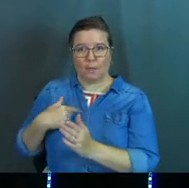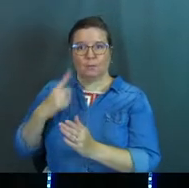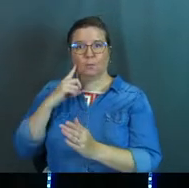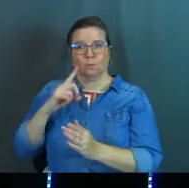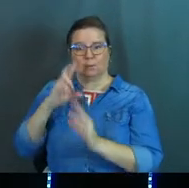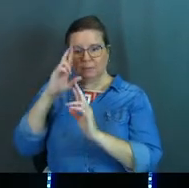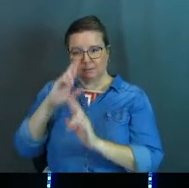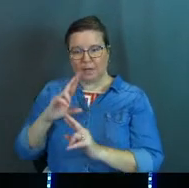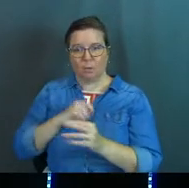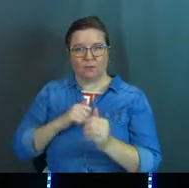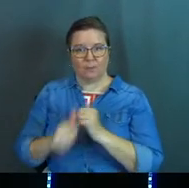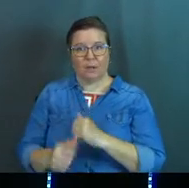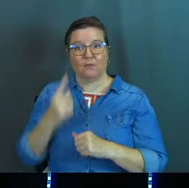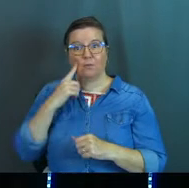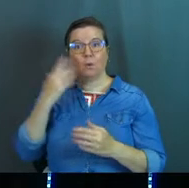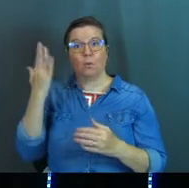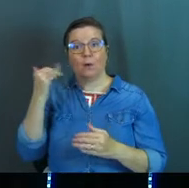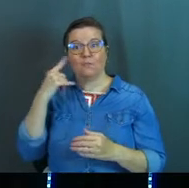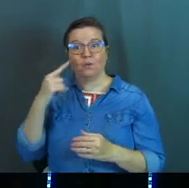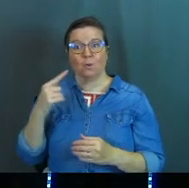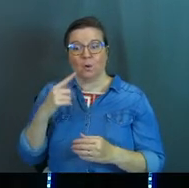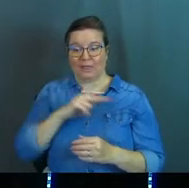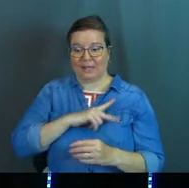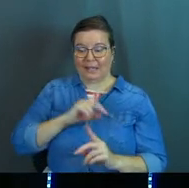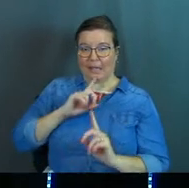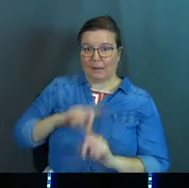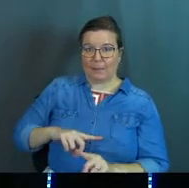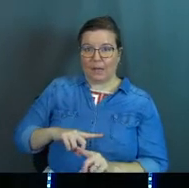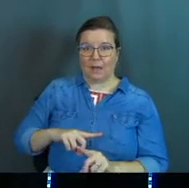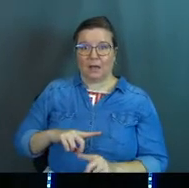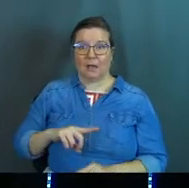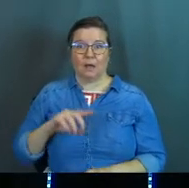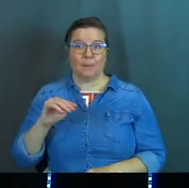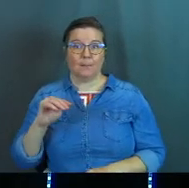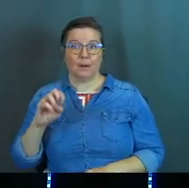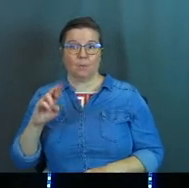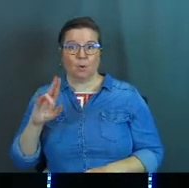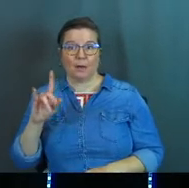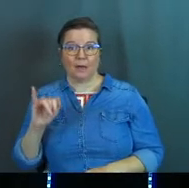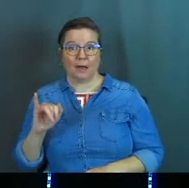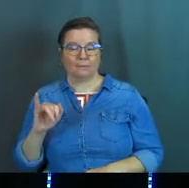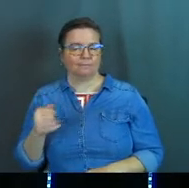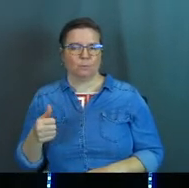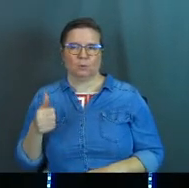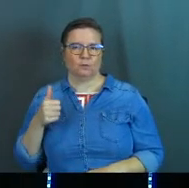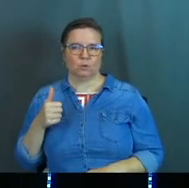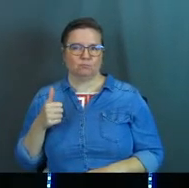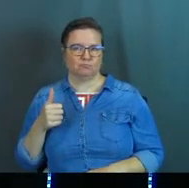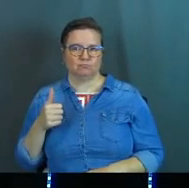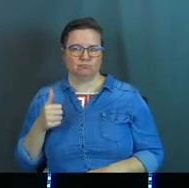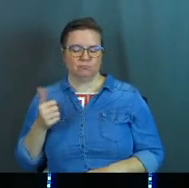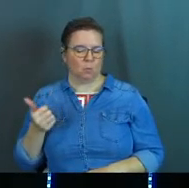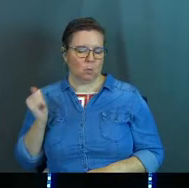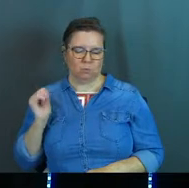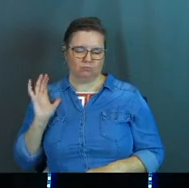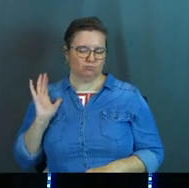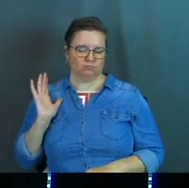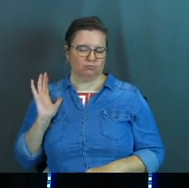whenever he passed by, for so the king had commanded. But Mordecai refused to bow down or to show him